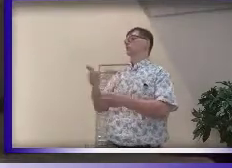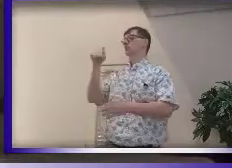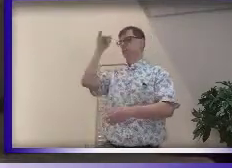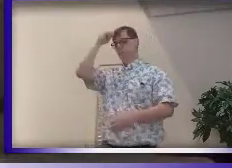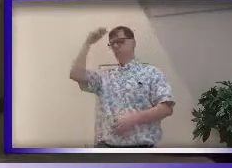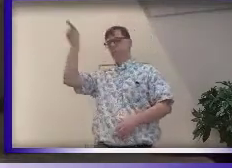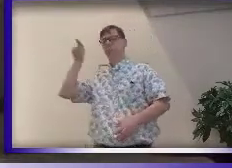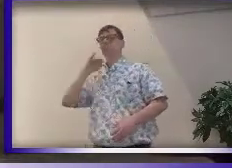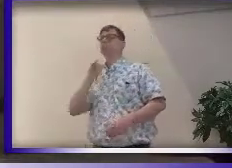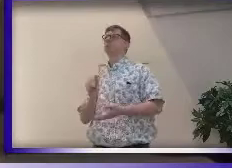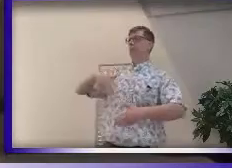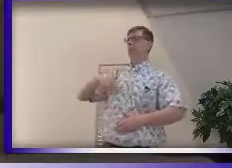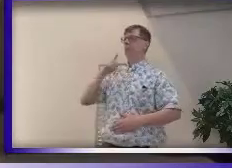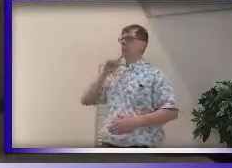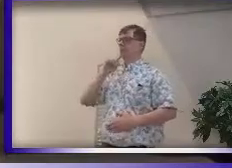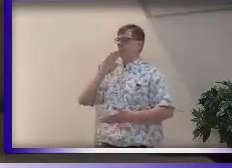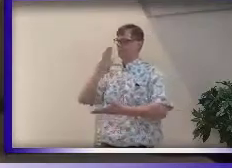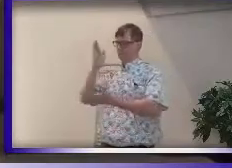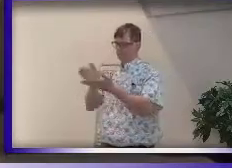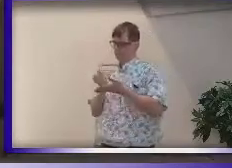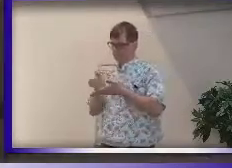wonderful.